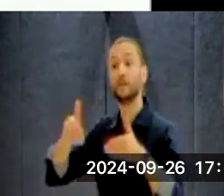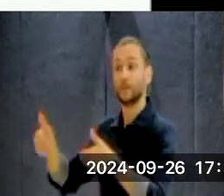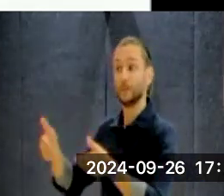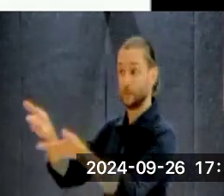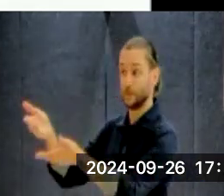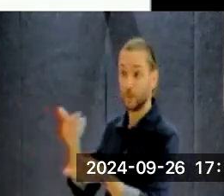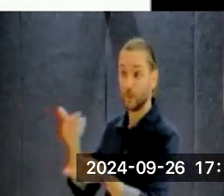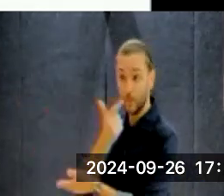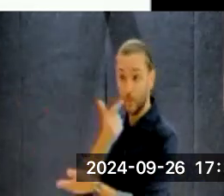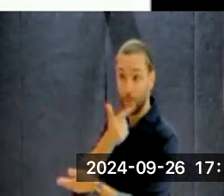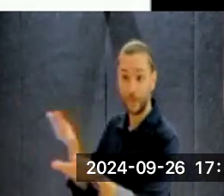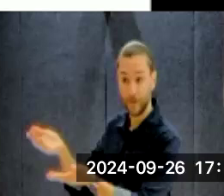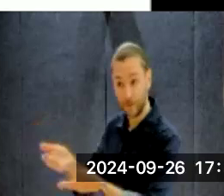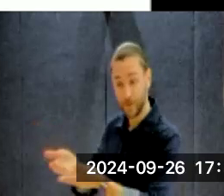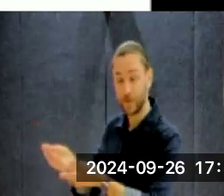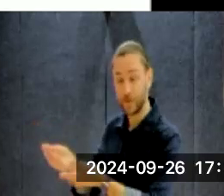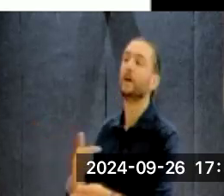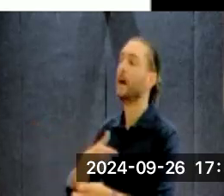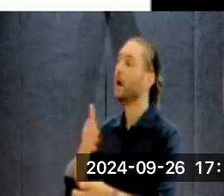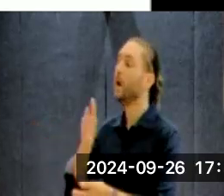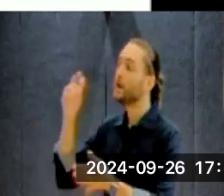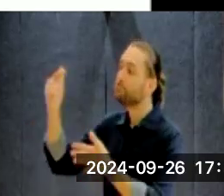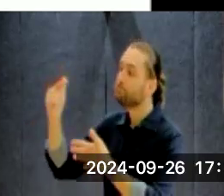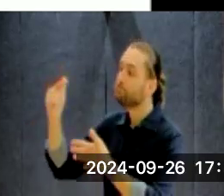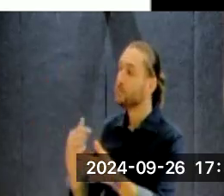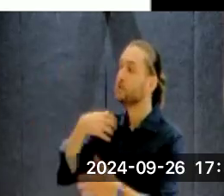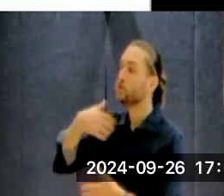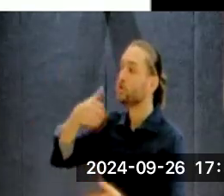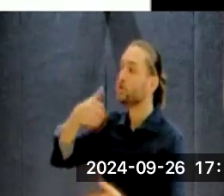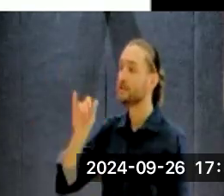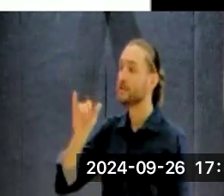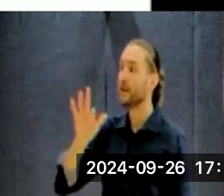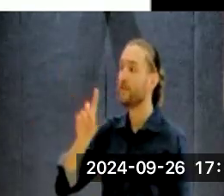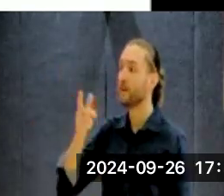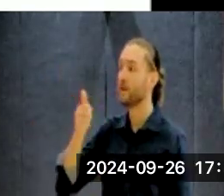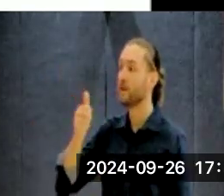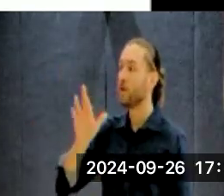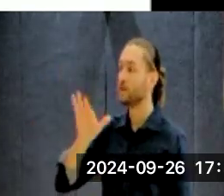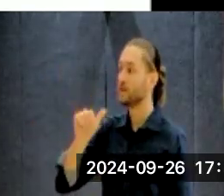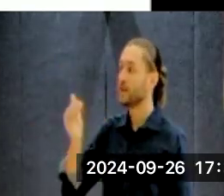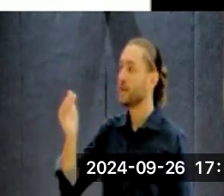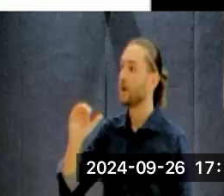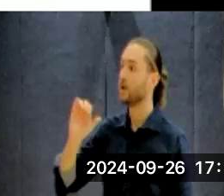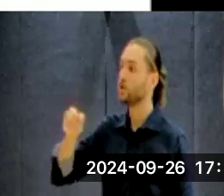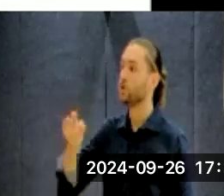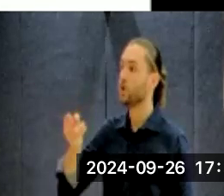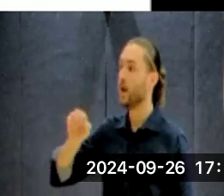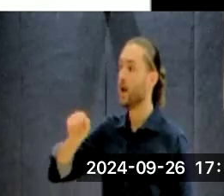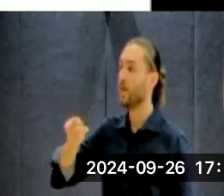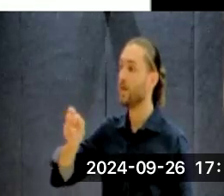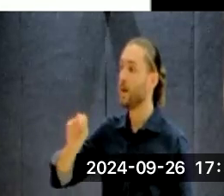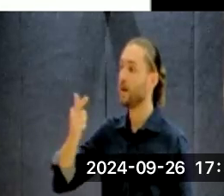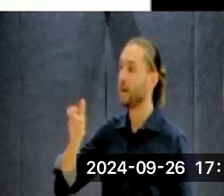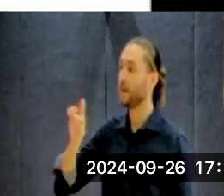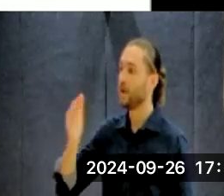in order here. So we'll start with Chair David Garcia, Councilmember Jonathan Glader, Councilmember